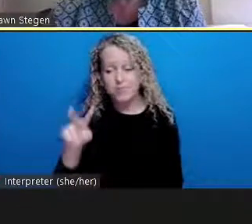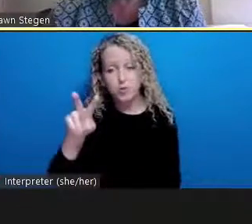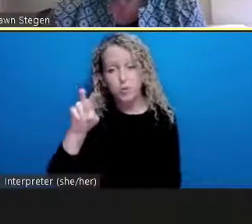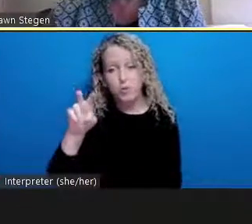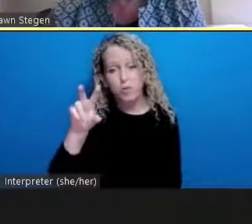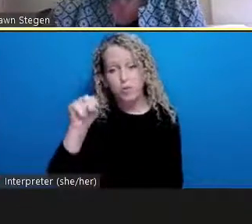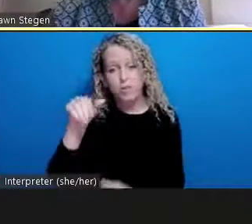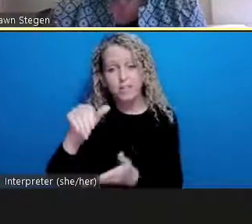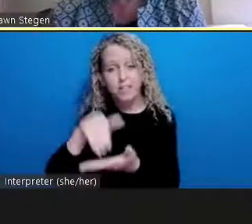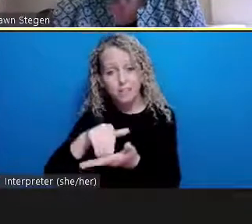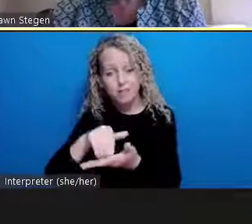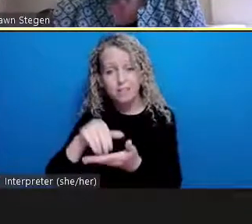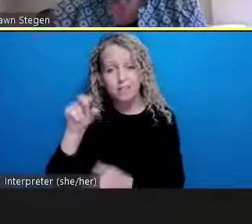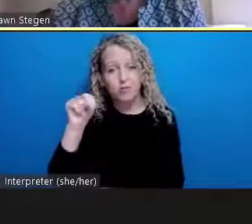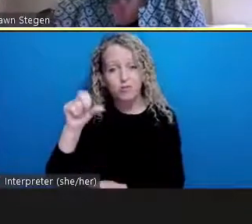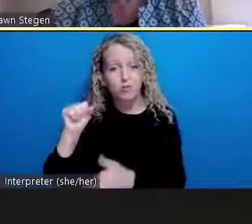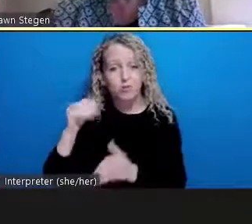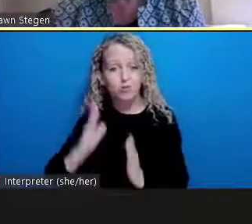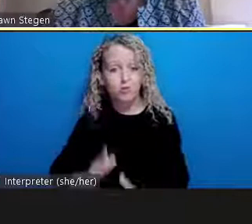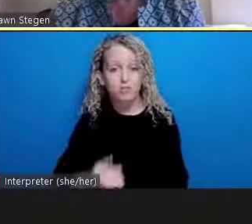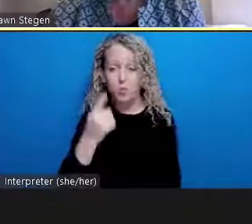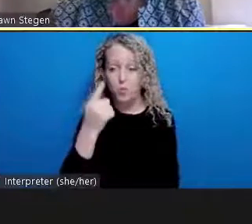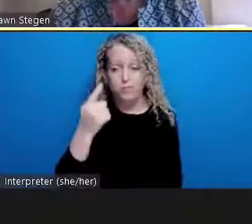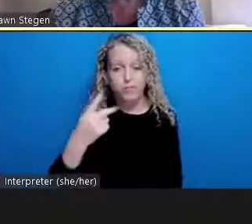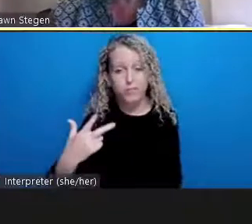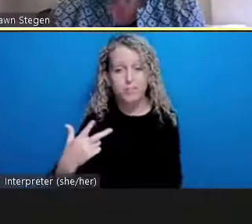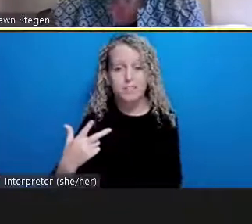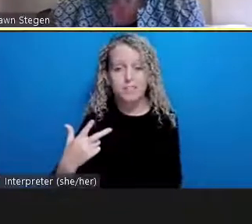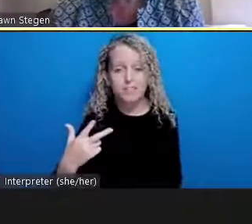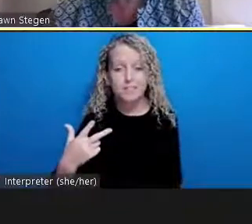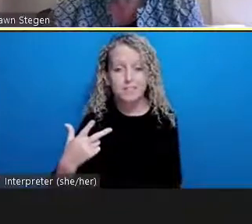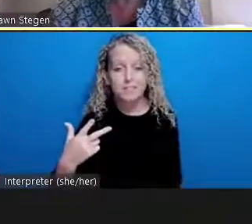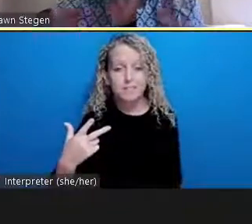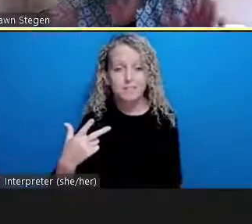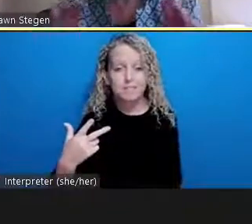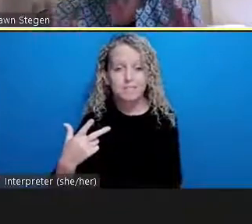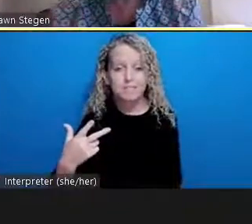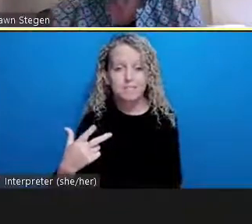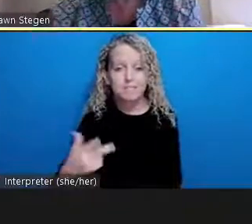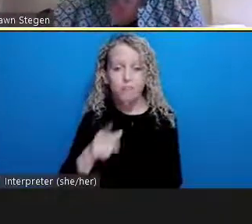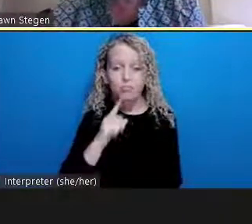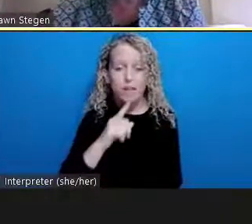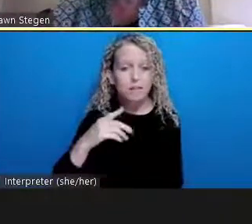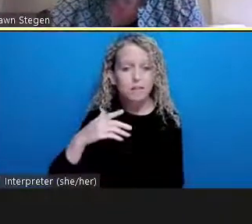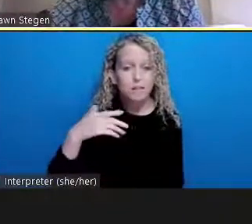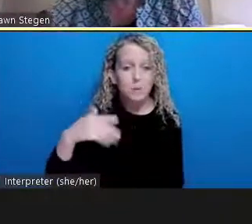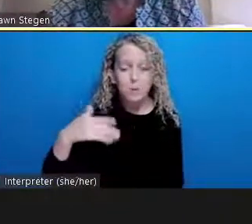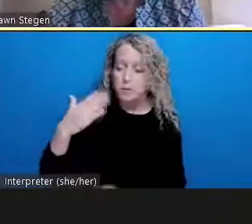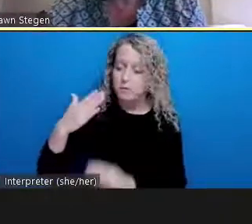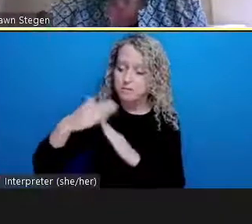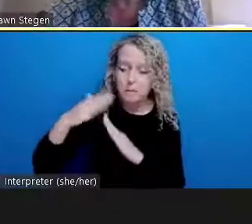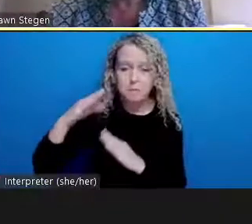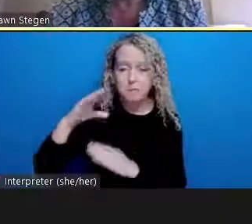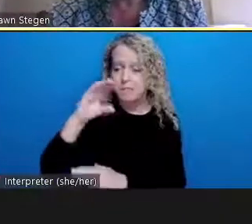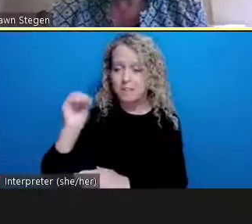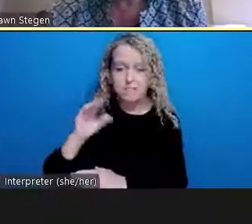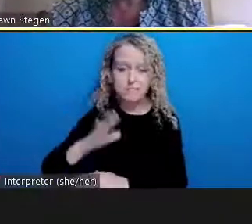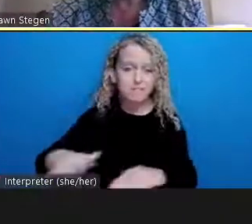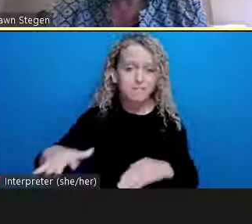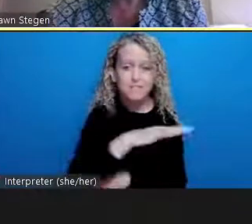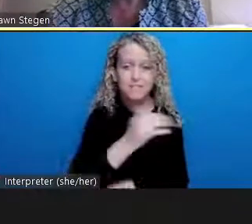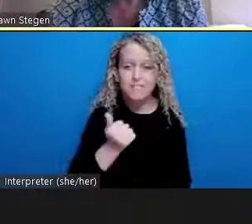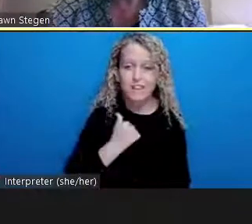Nova Scotians. That's 1 in 3. That's the highest percentage than any province in Canada, and there's